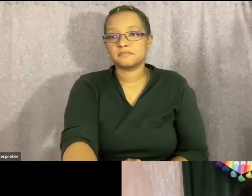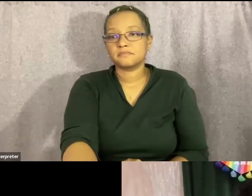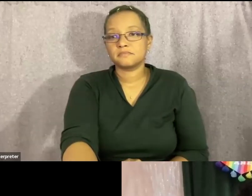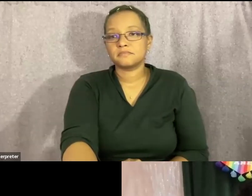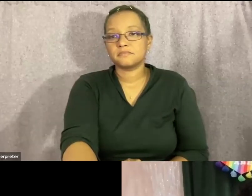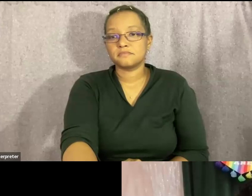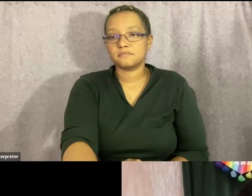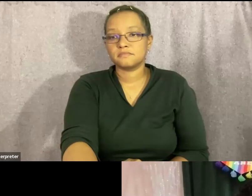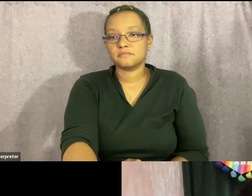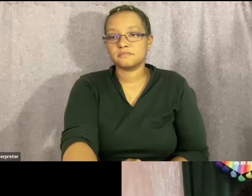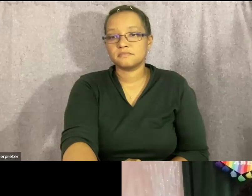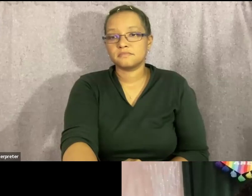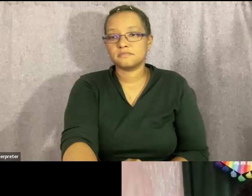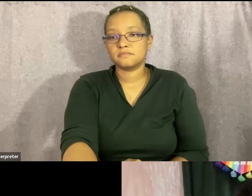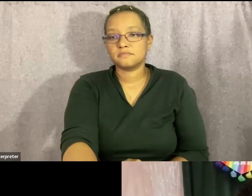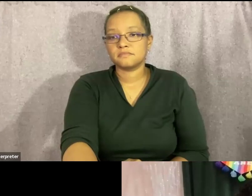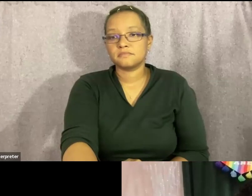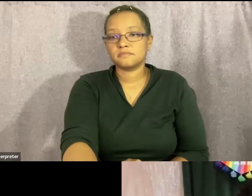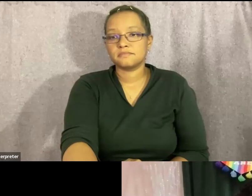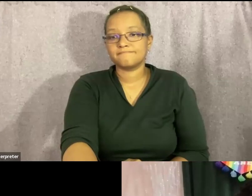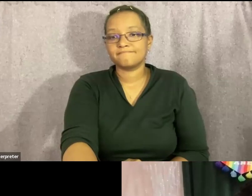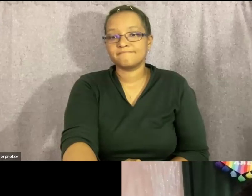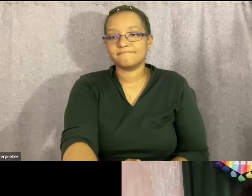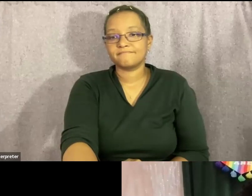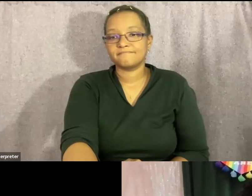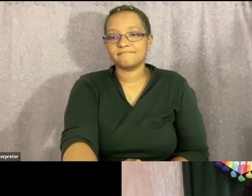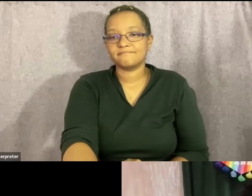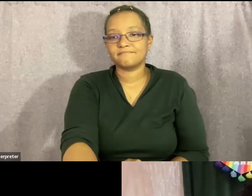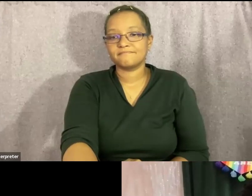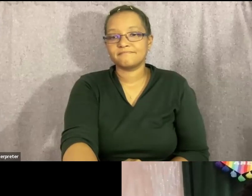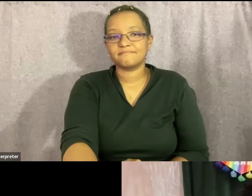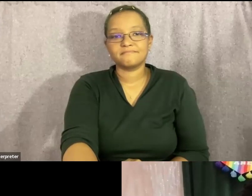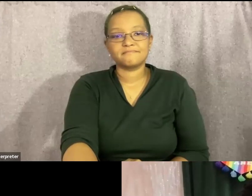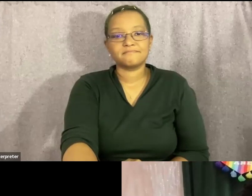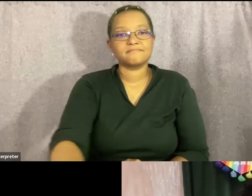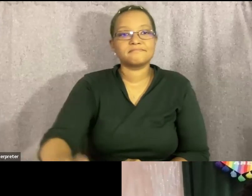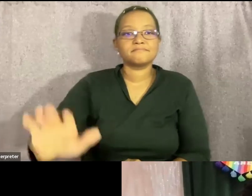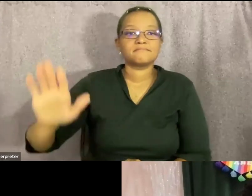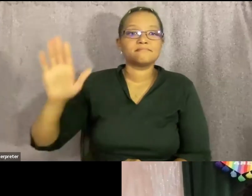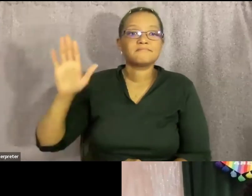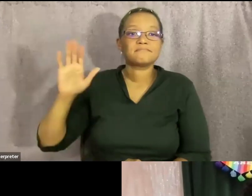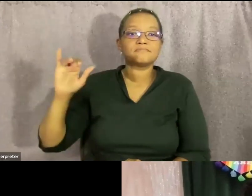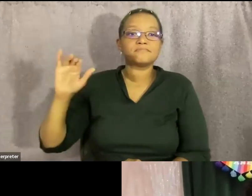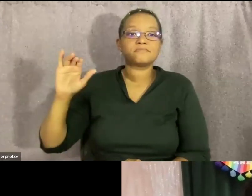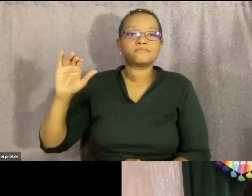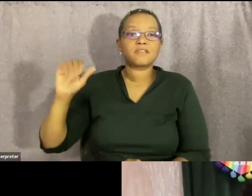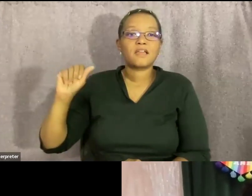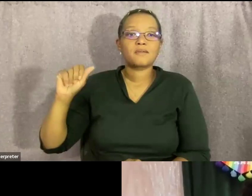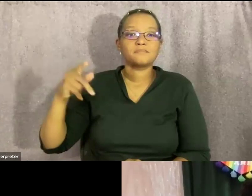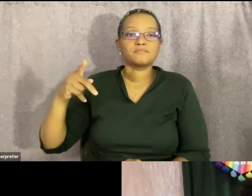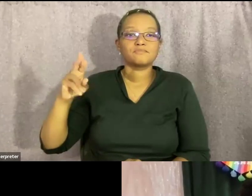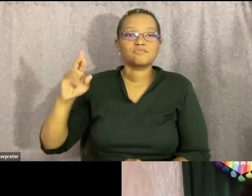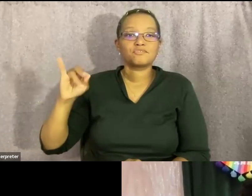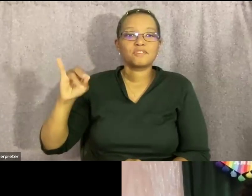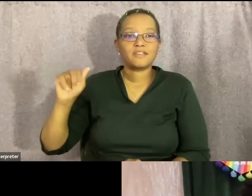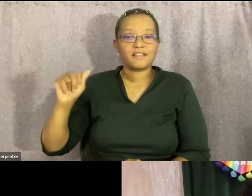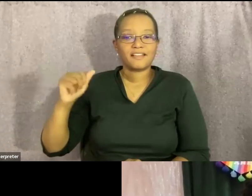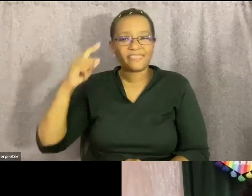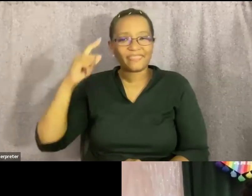for Jasenia. Jasenia, what are some of the opportunities and tensions that we've seen in